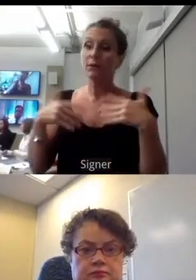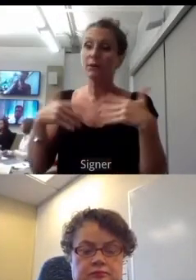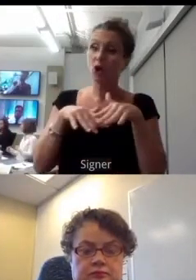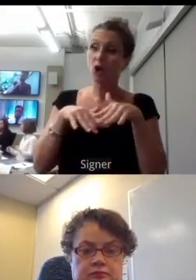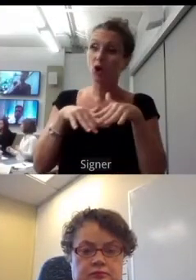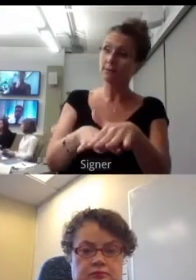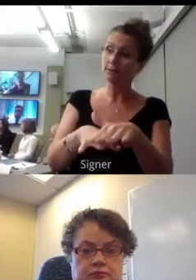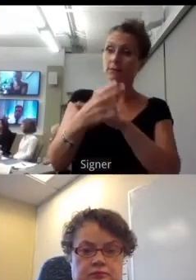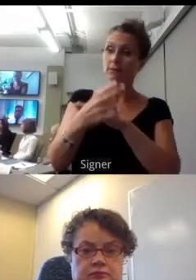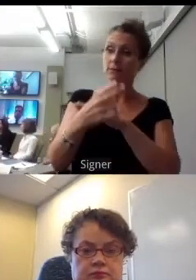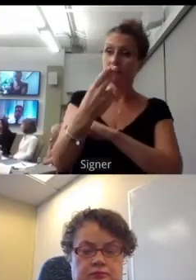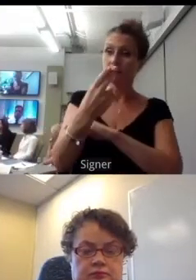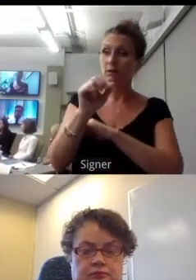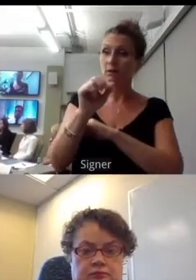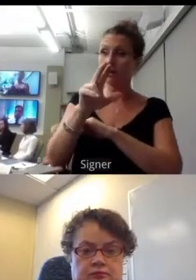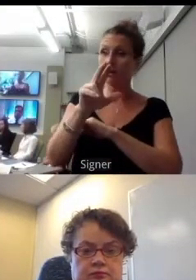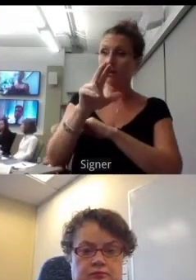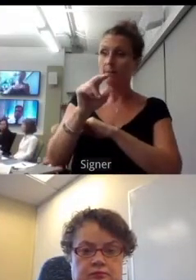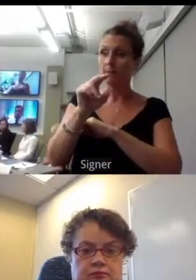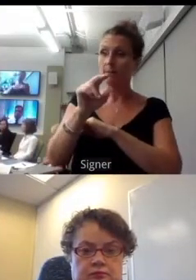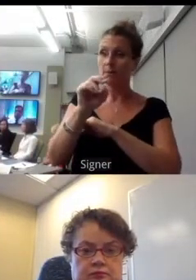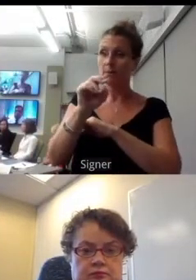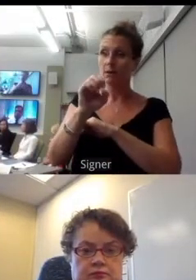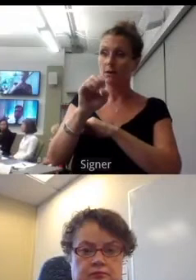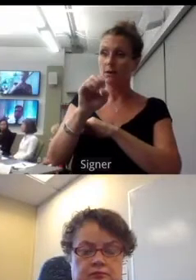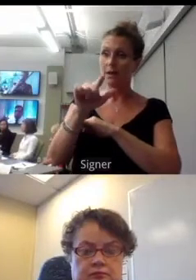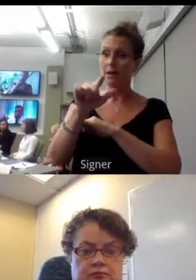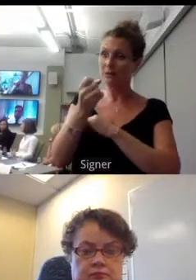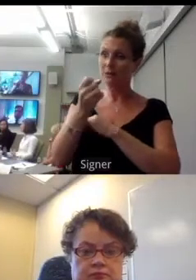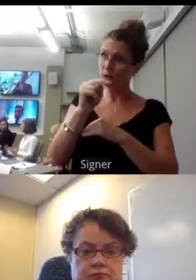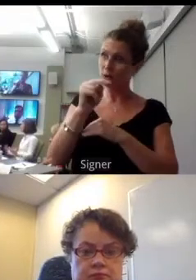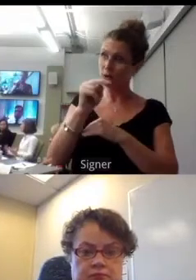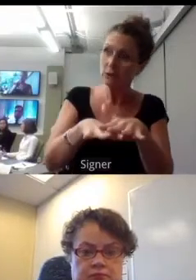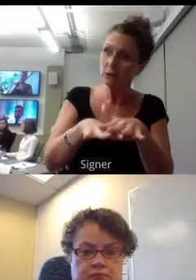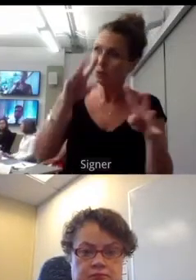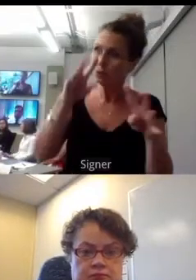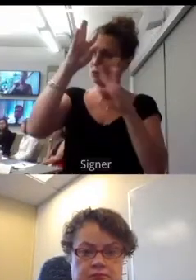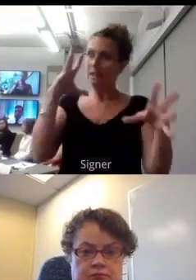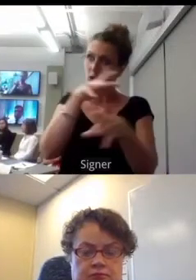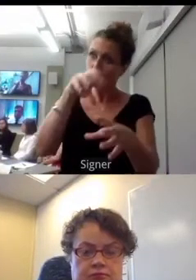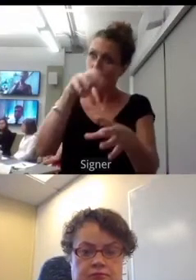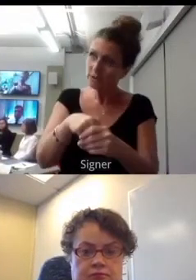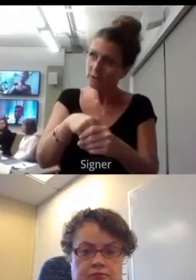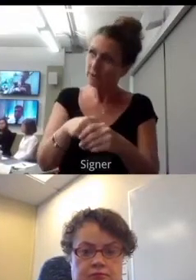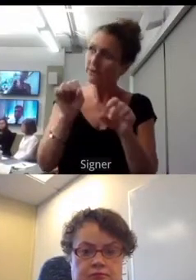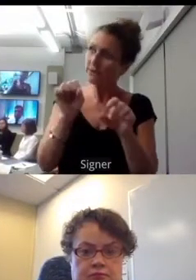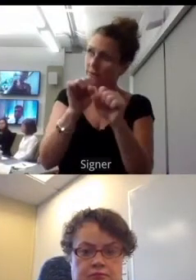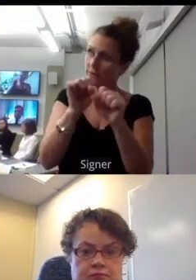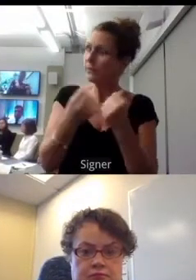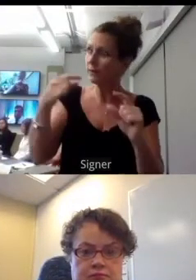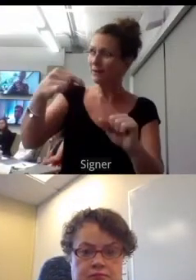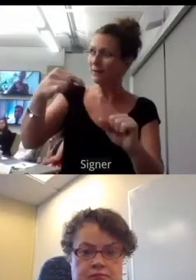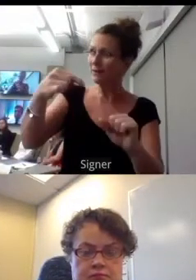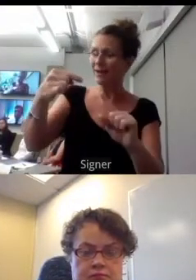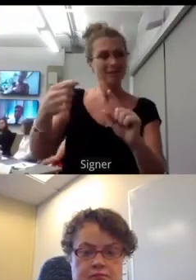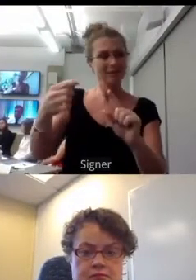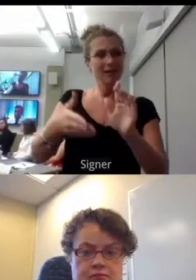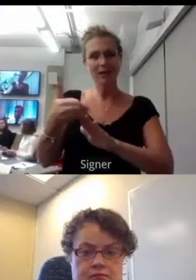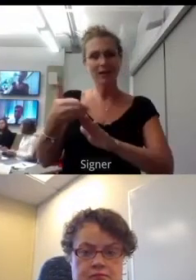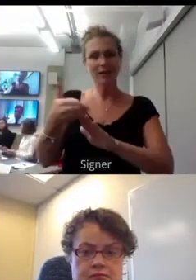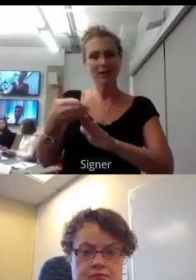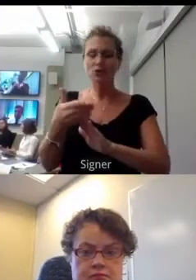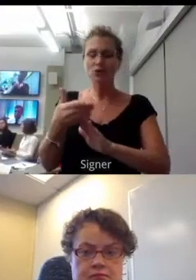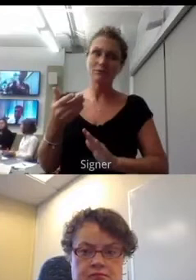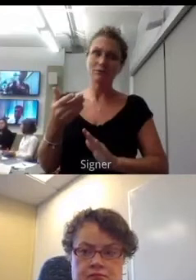it easy to create an inclusive society is a function that I think could be brought together in a way to be much